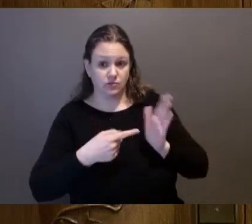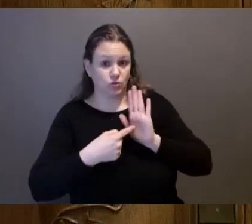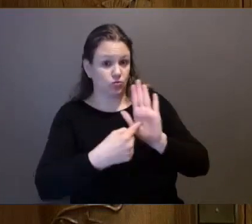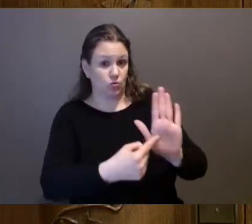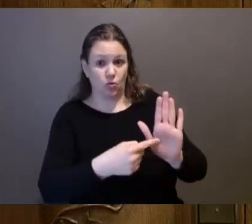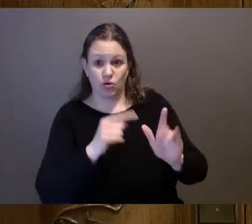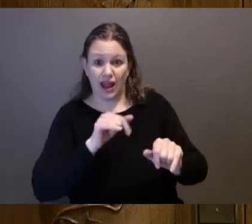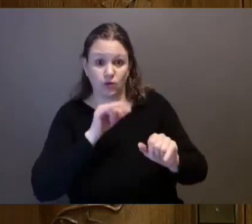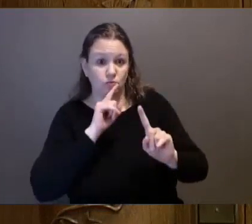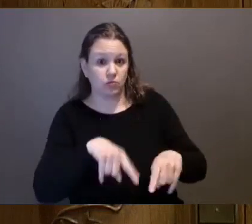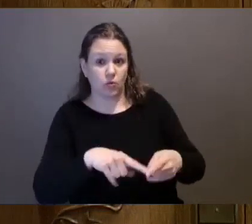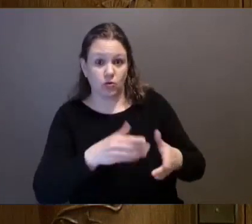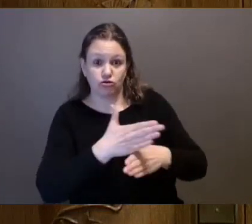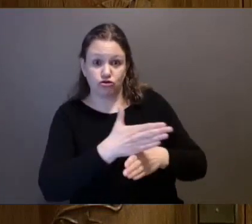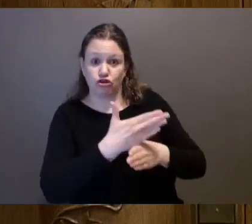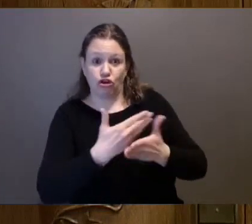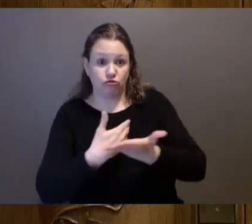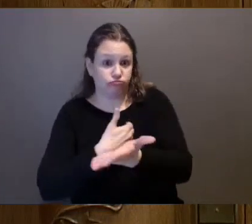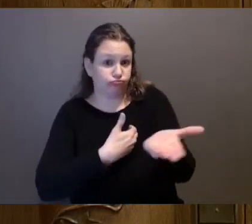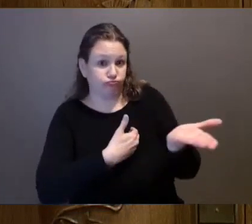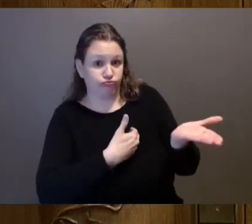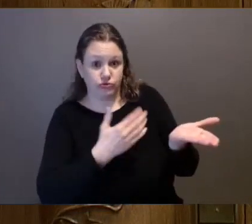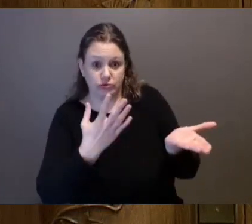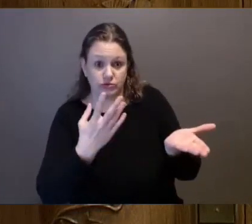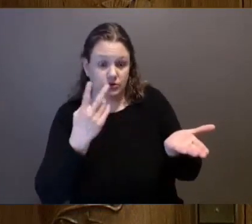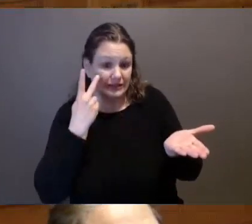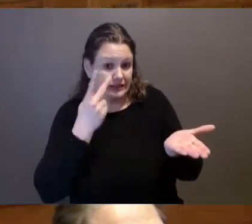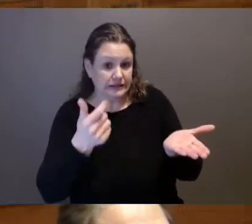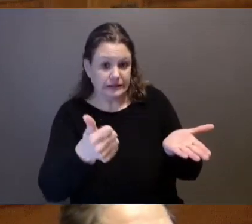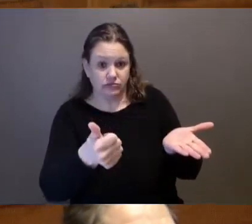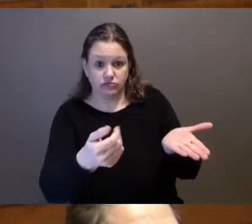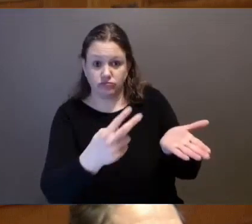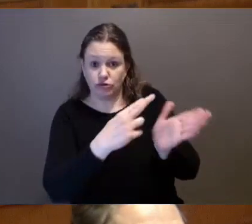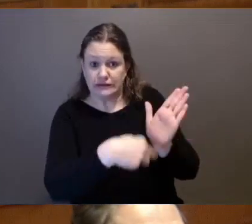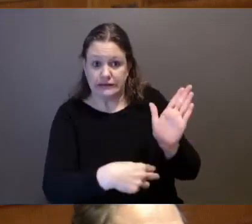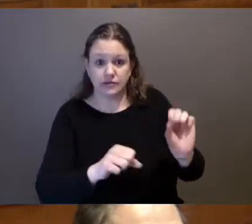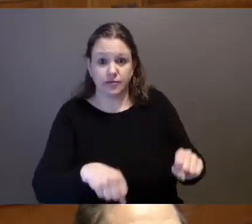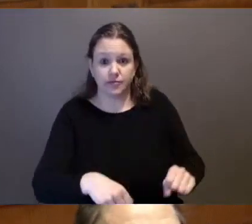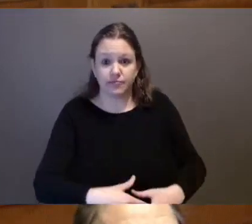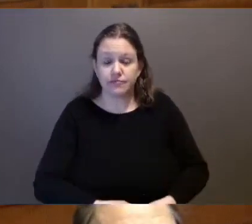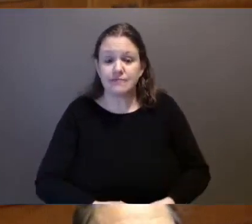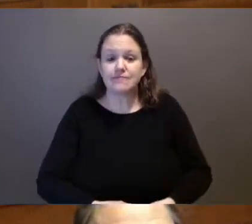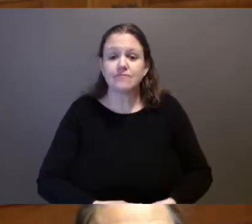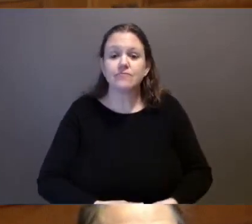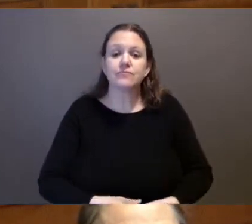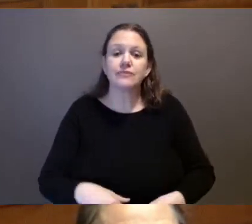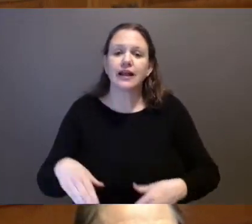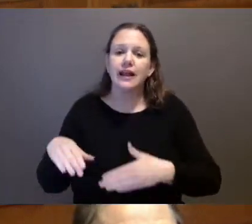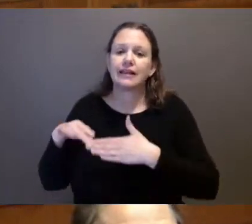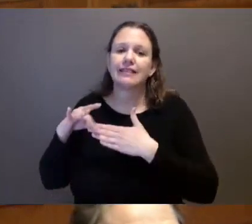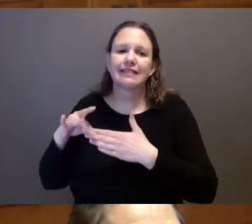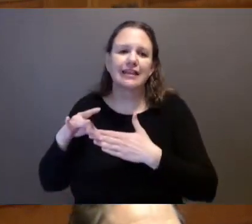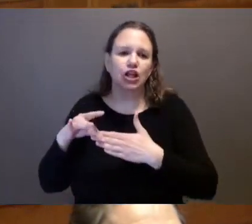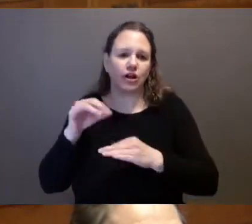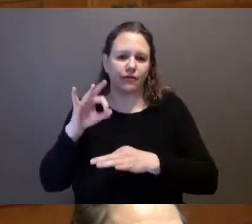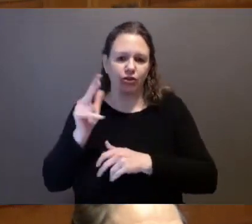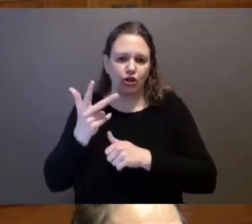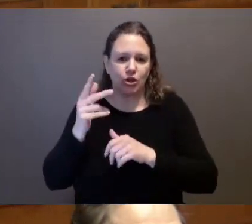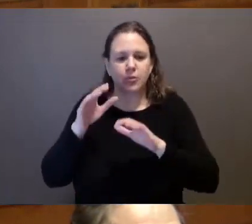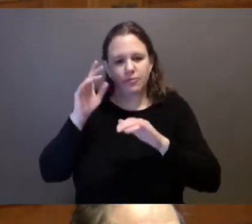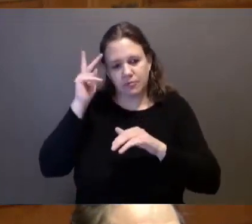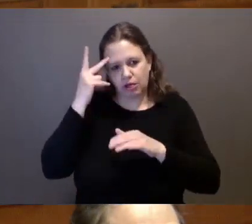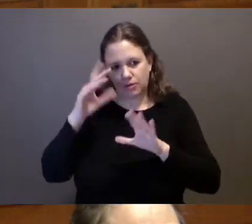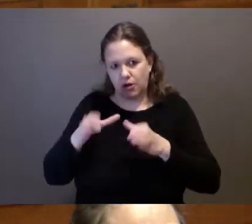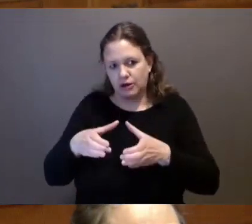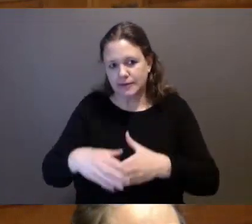Leader of the third party. Thank you, Honourable Speaker. Thanks to the enormous efforts of First Nations, the federal government closed nearly half